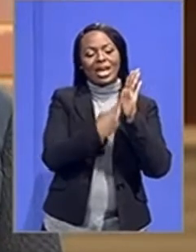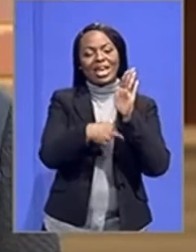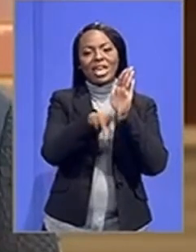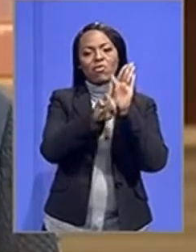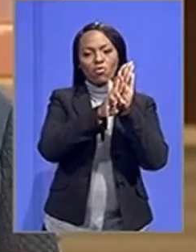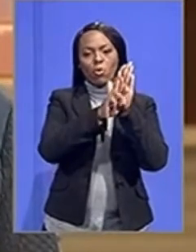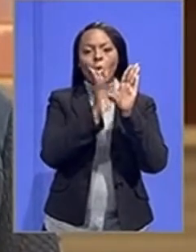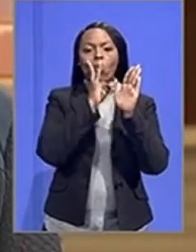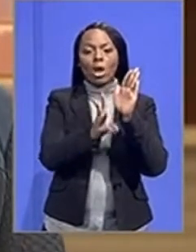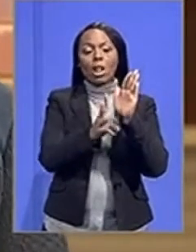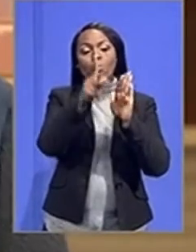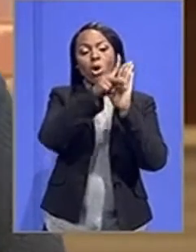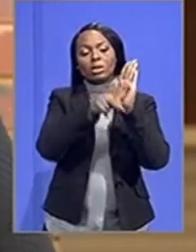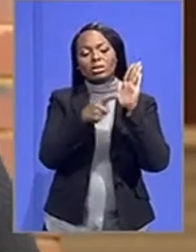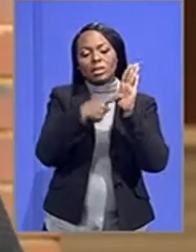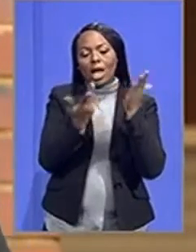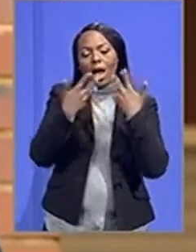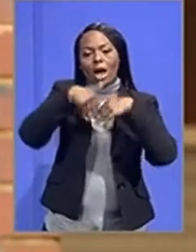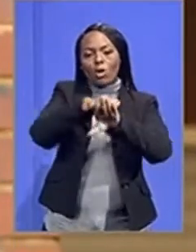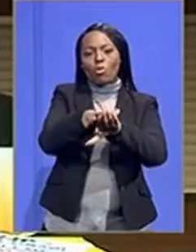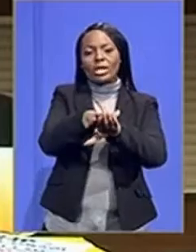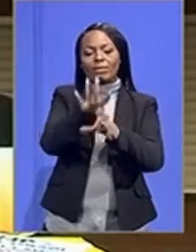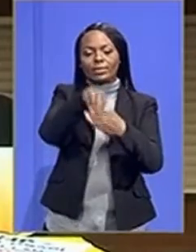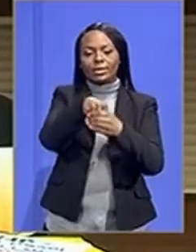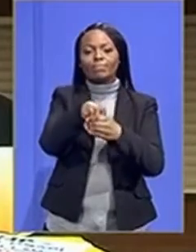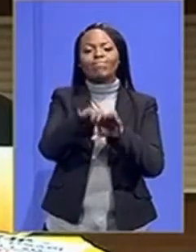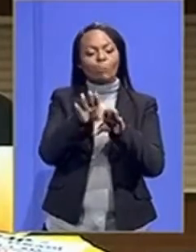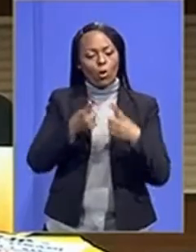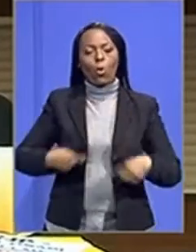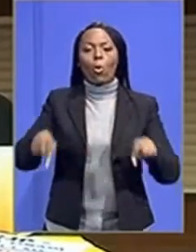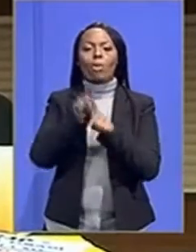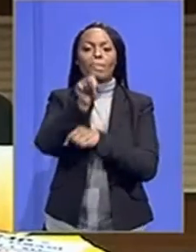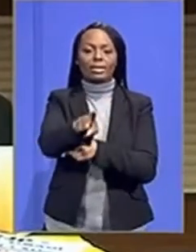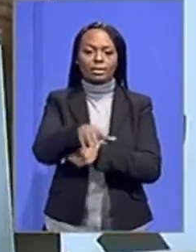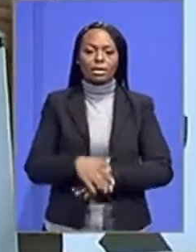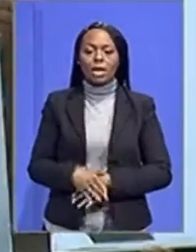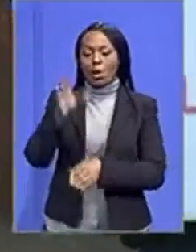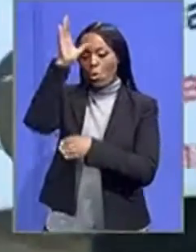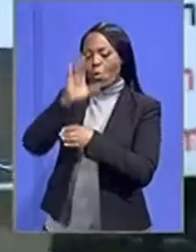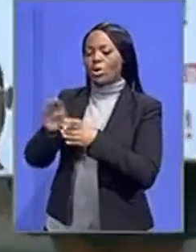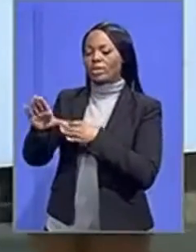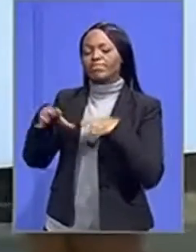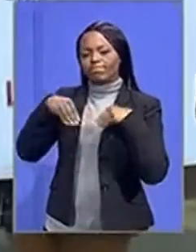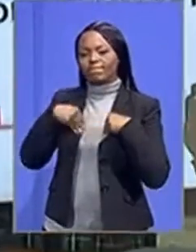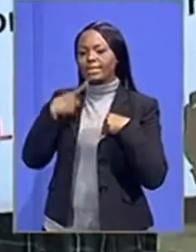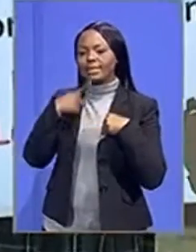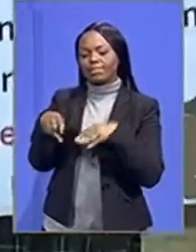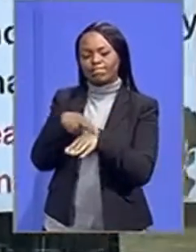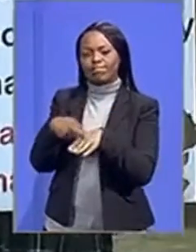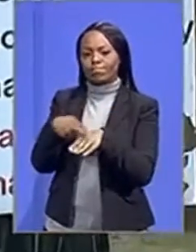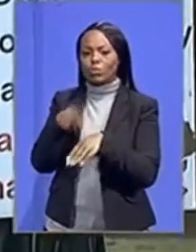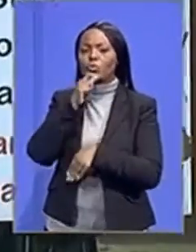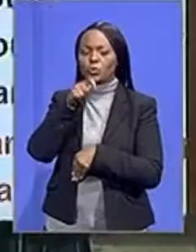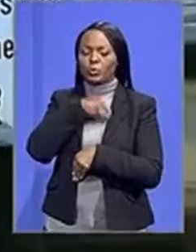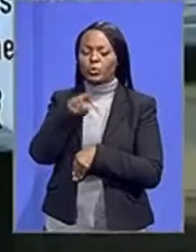that all these policies must accommodate all of us. Ge le college dumetše ge semorafe se ikepetše ka meidu sekolong